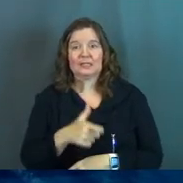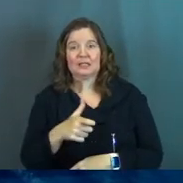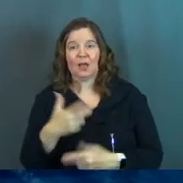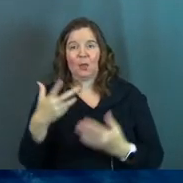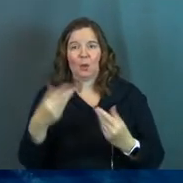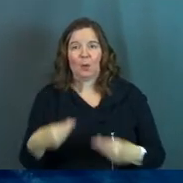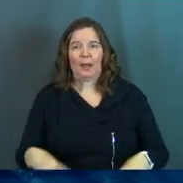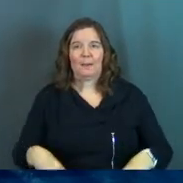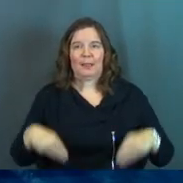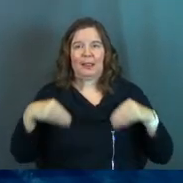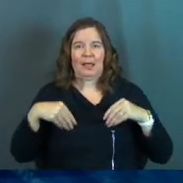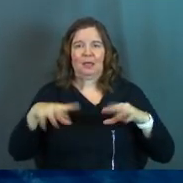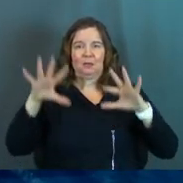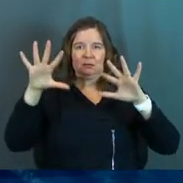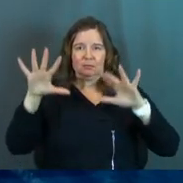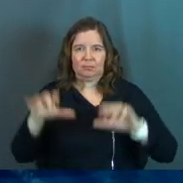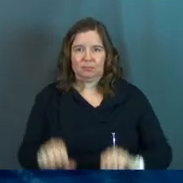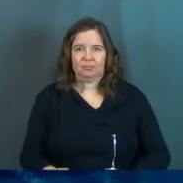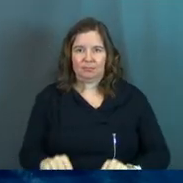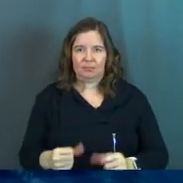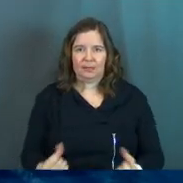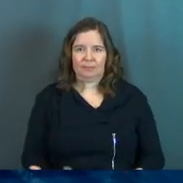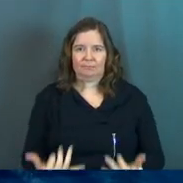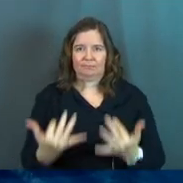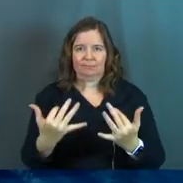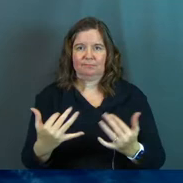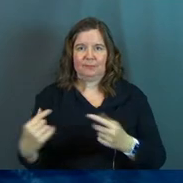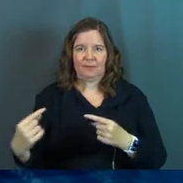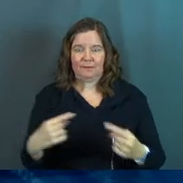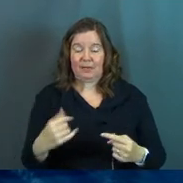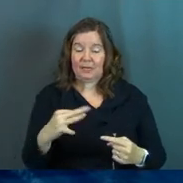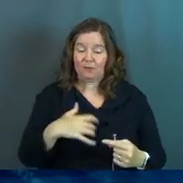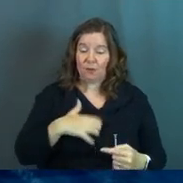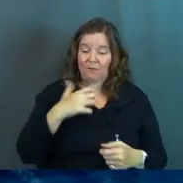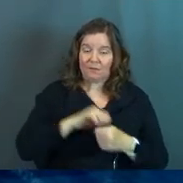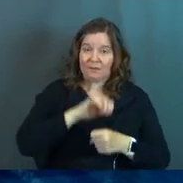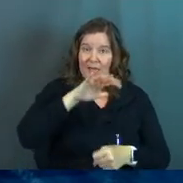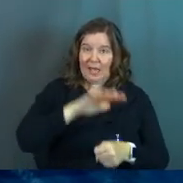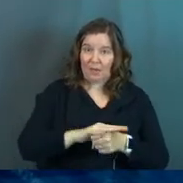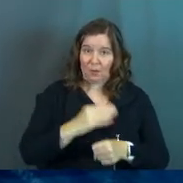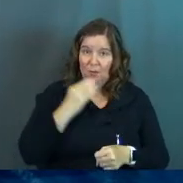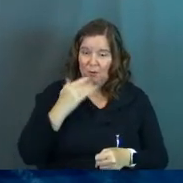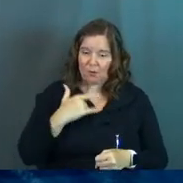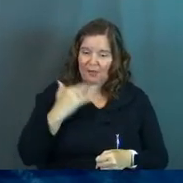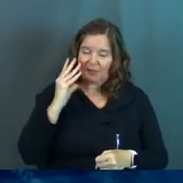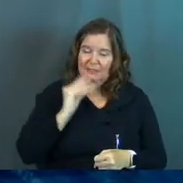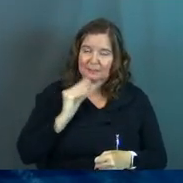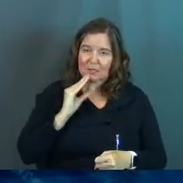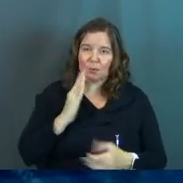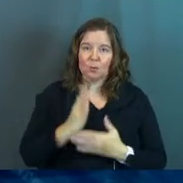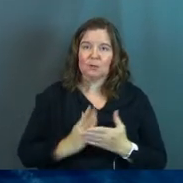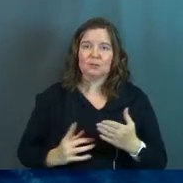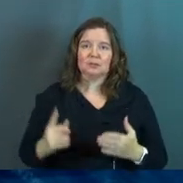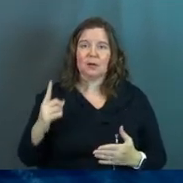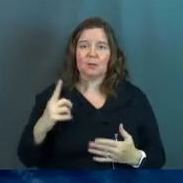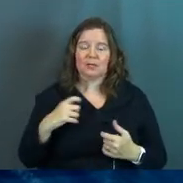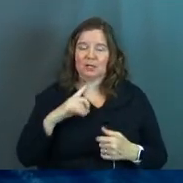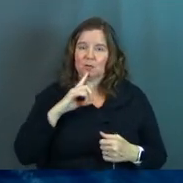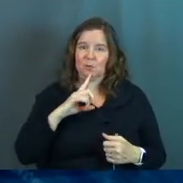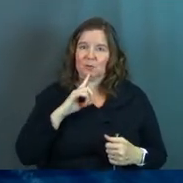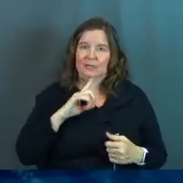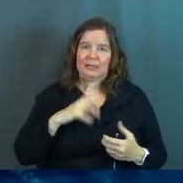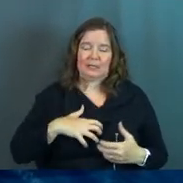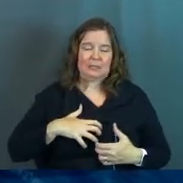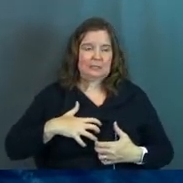fire of your fights. If you got anger in the home, some of you guys have had this experience before where someone gets